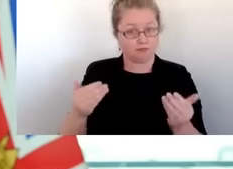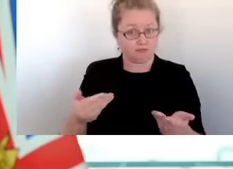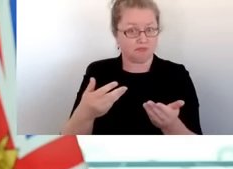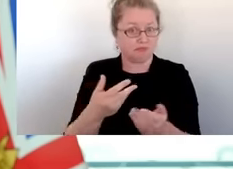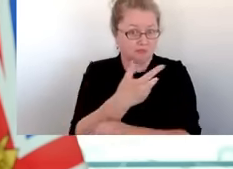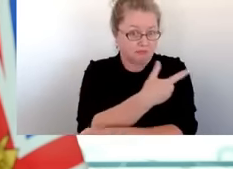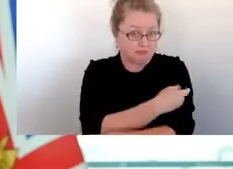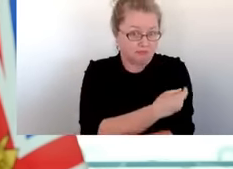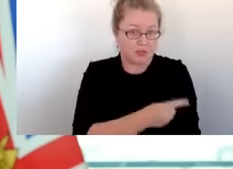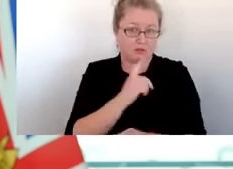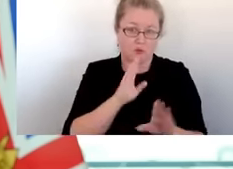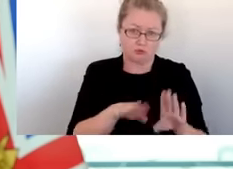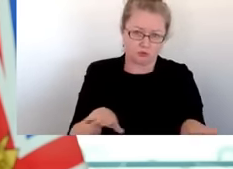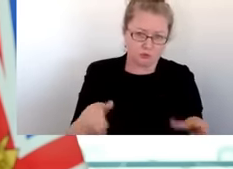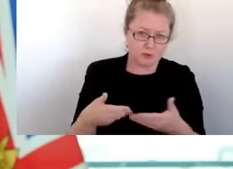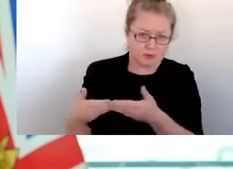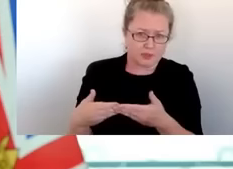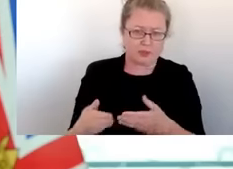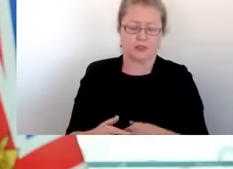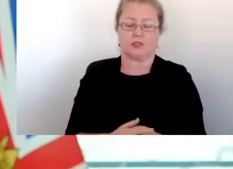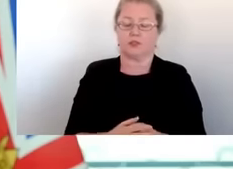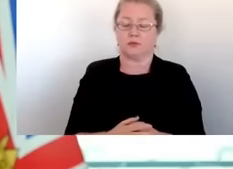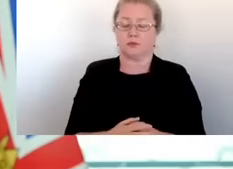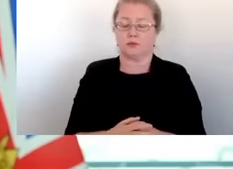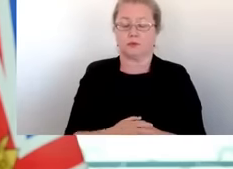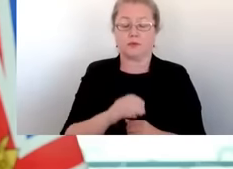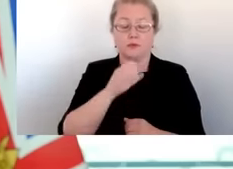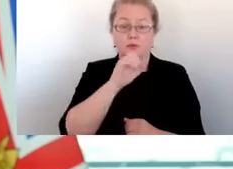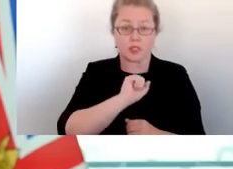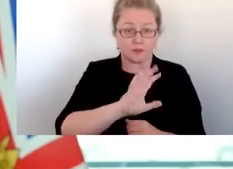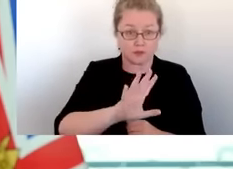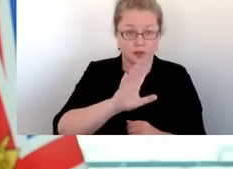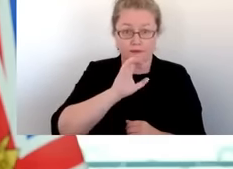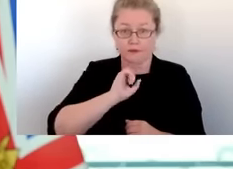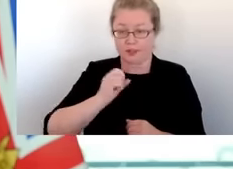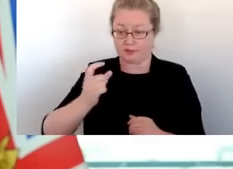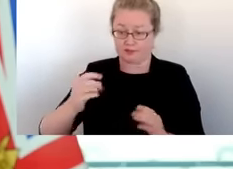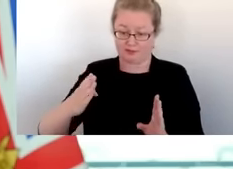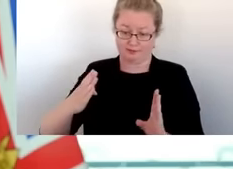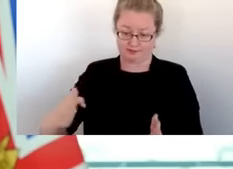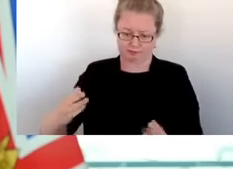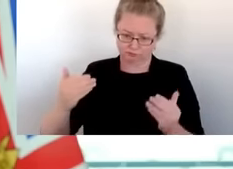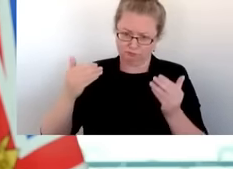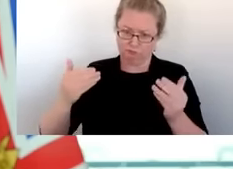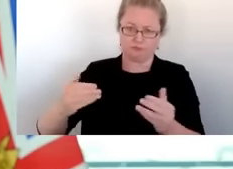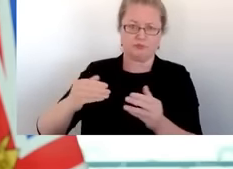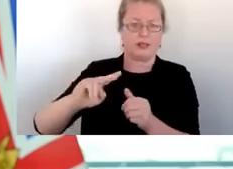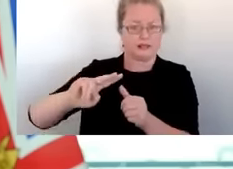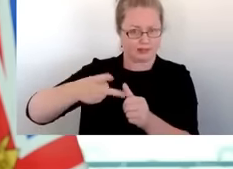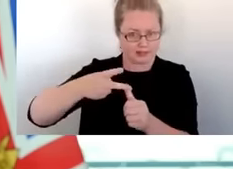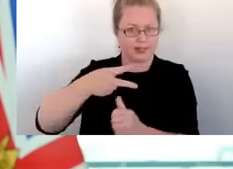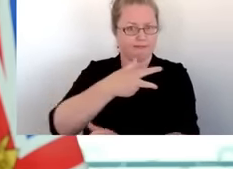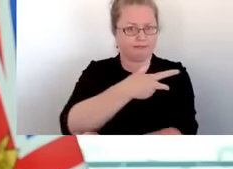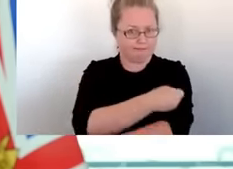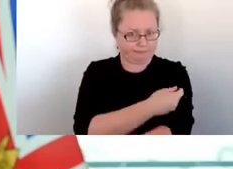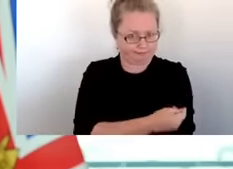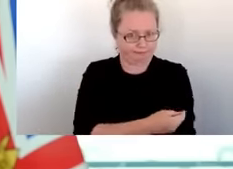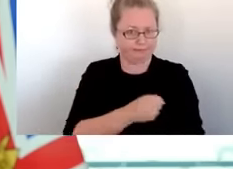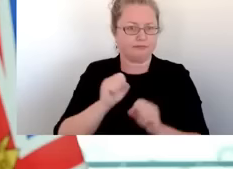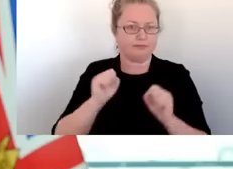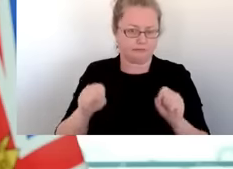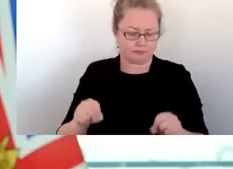as Minister Dix mentioned, we just commenced the first booster for children 5 to 11. So today,